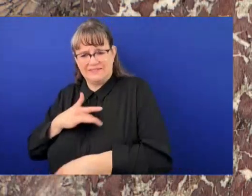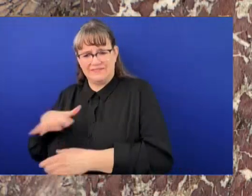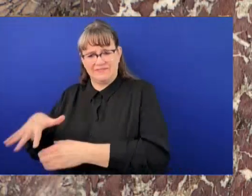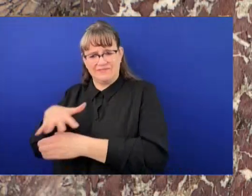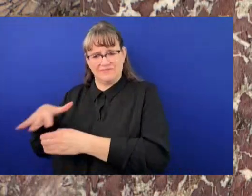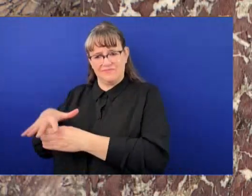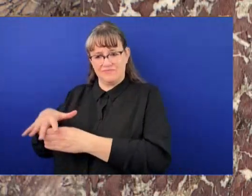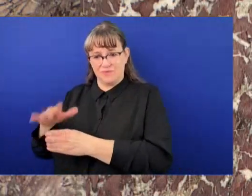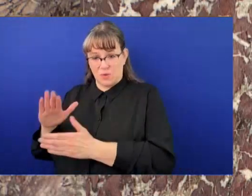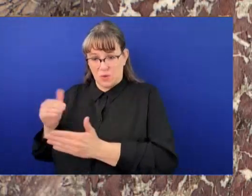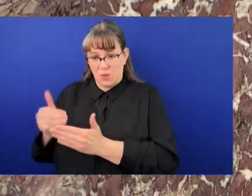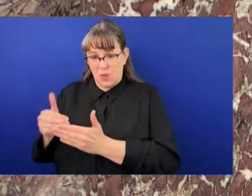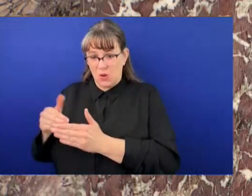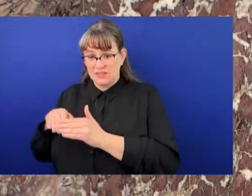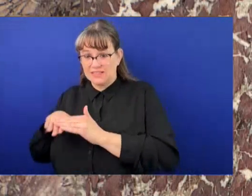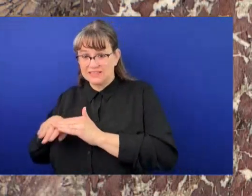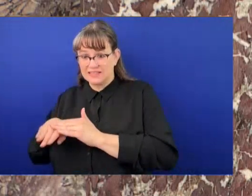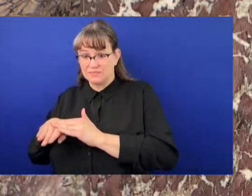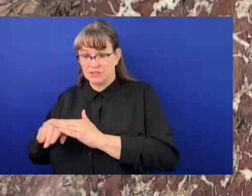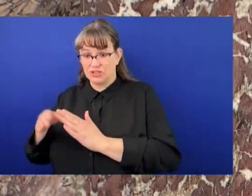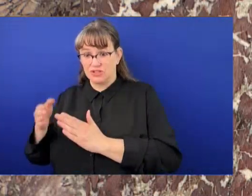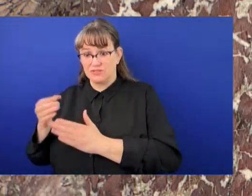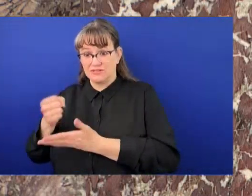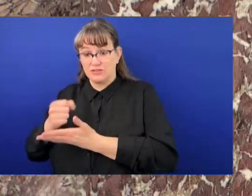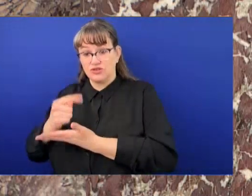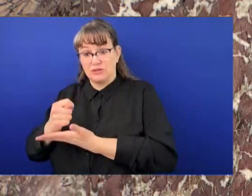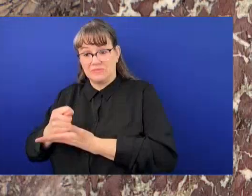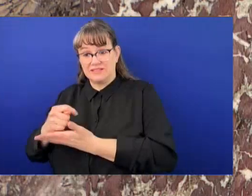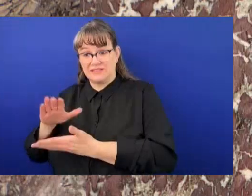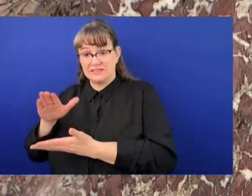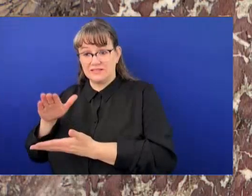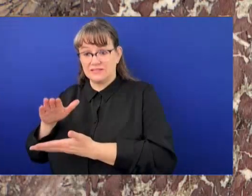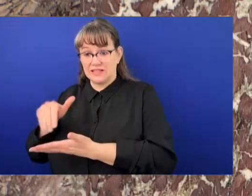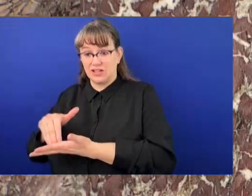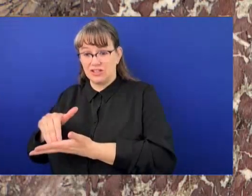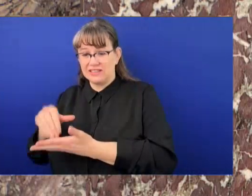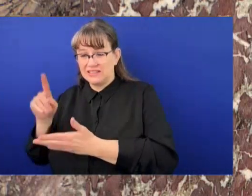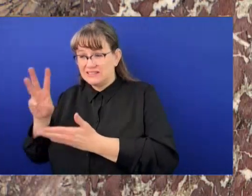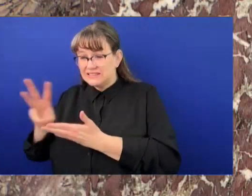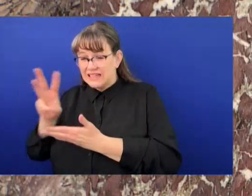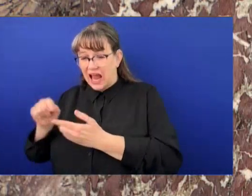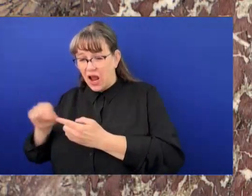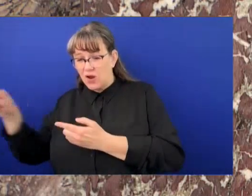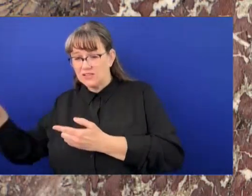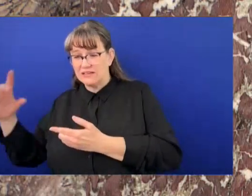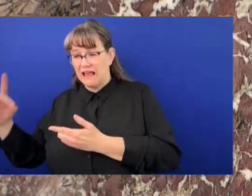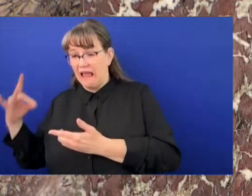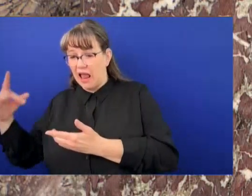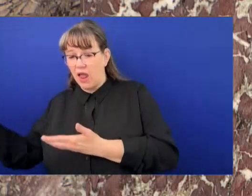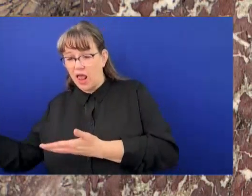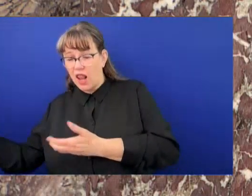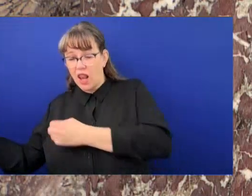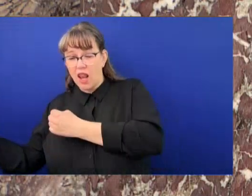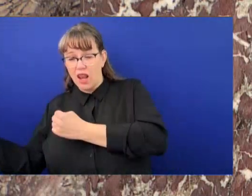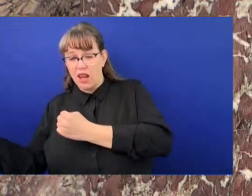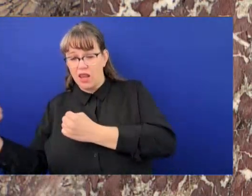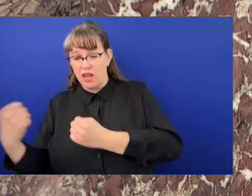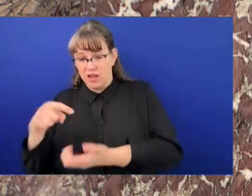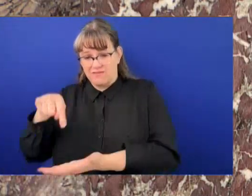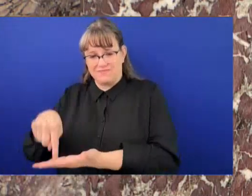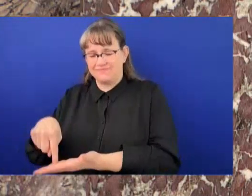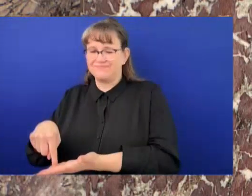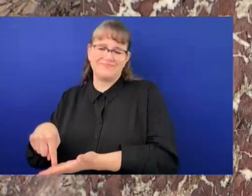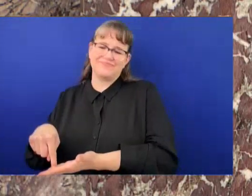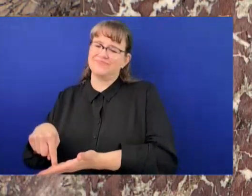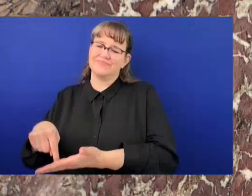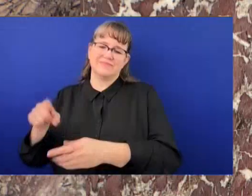8 hour drive away. That is unacceptable. The success rate of detox alone is only about 10%, and that seems to be the